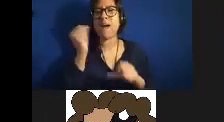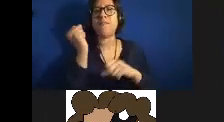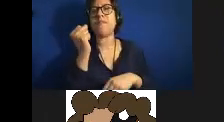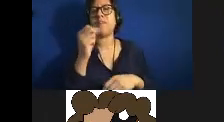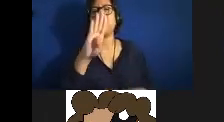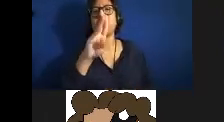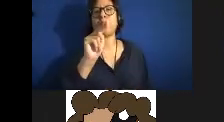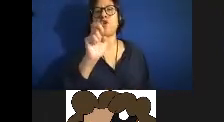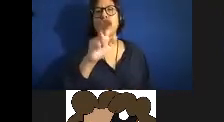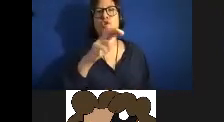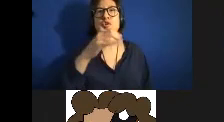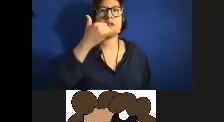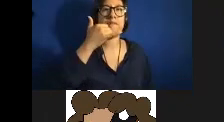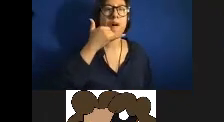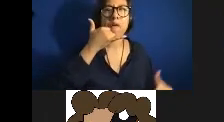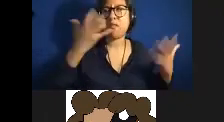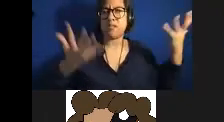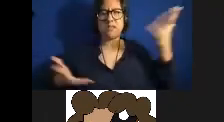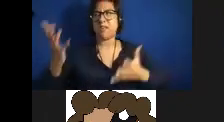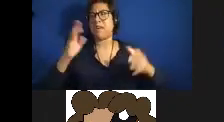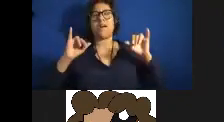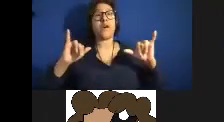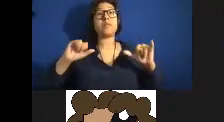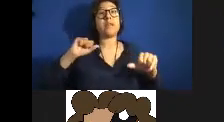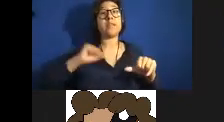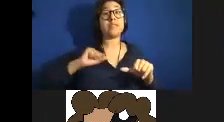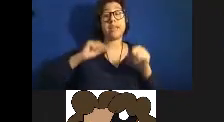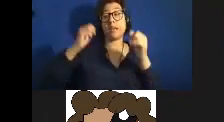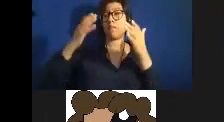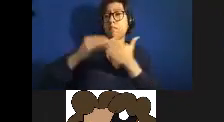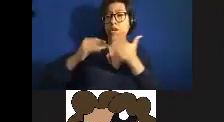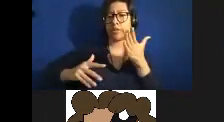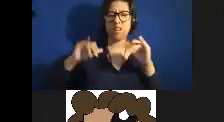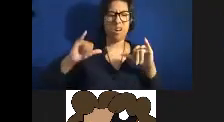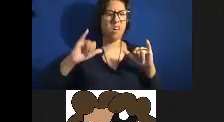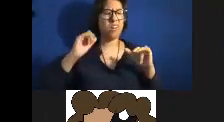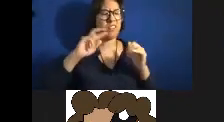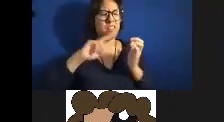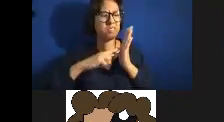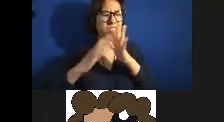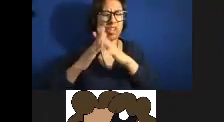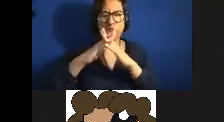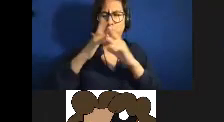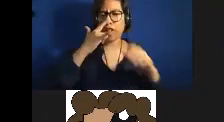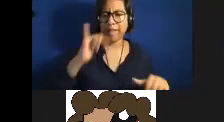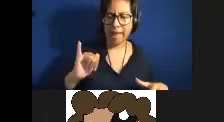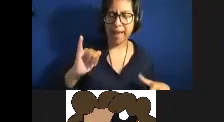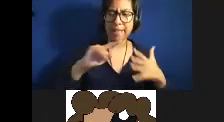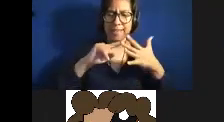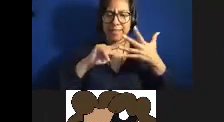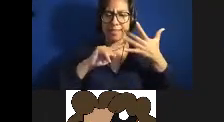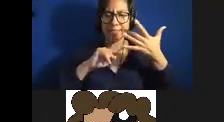own world to then make sense of, okay, so what does intersectionality look like, and then how does that show up?